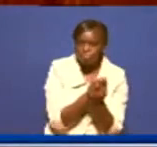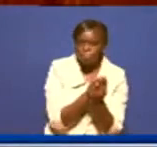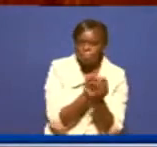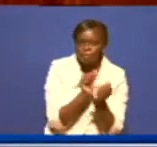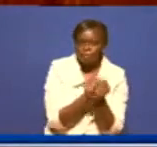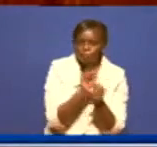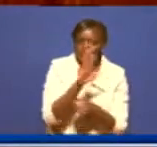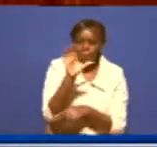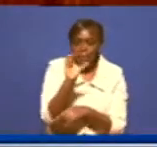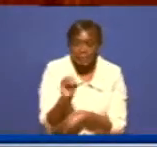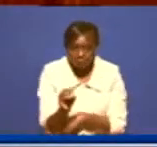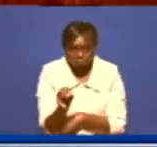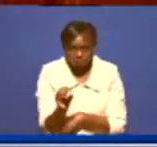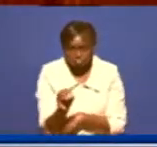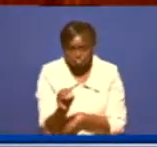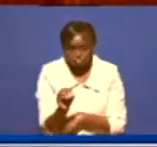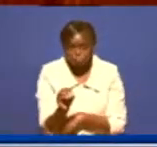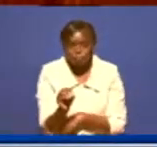15%